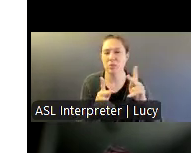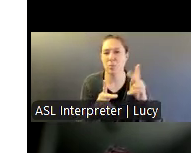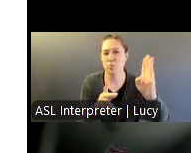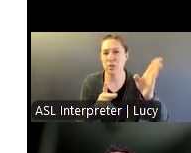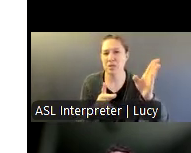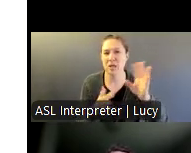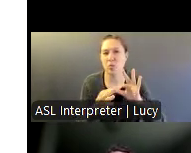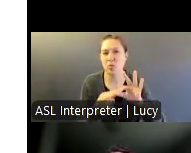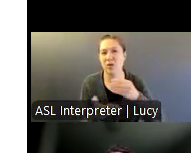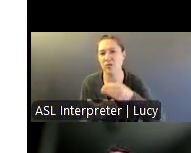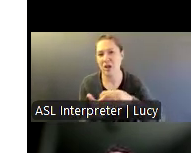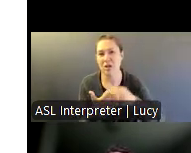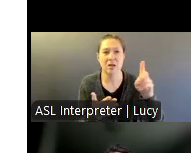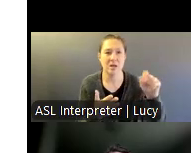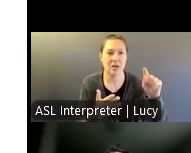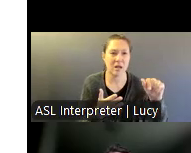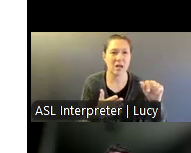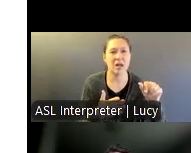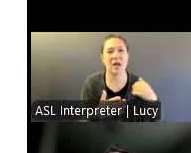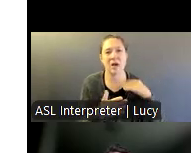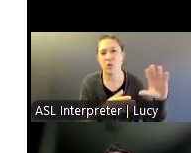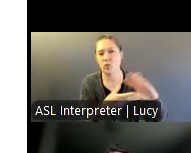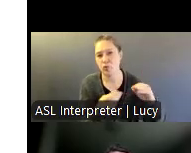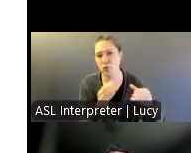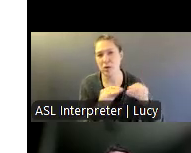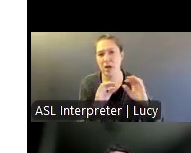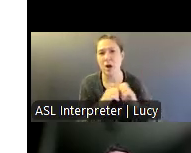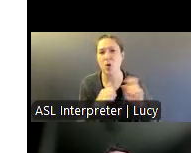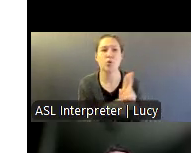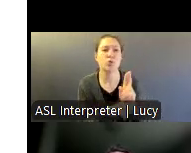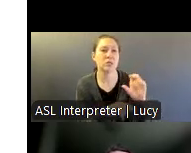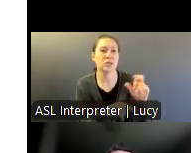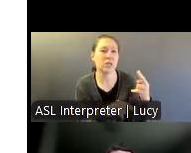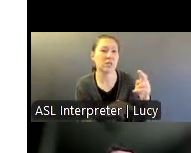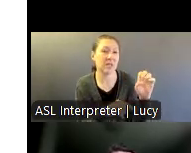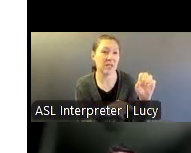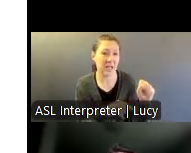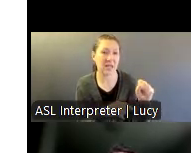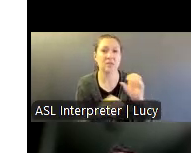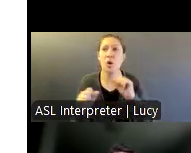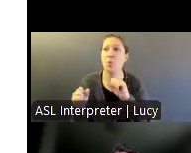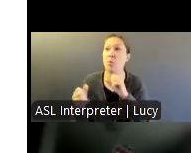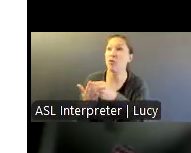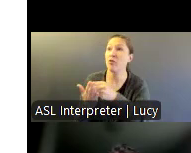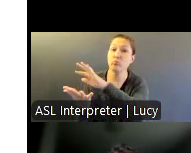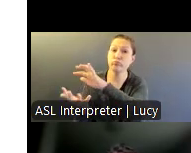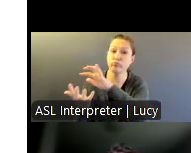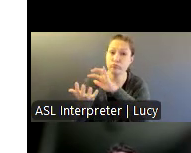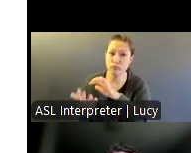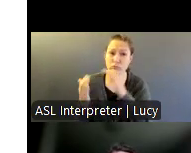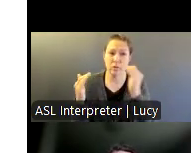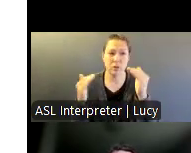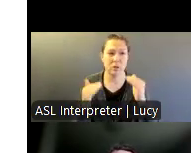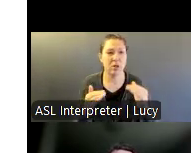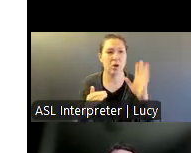including sharing stories of using CHES to obtain funding. And then, as I mentioned, we'll have time for breakout discussion